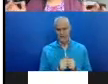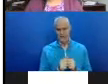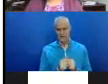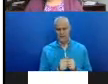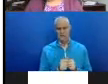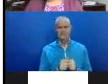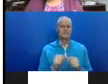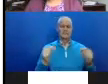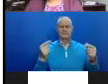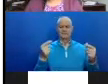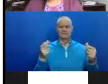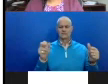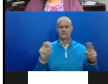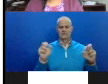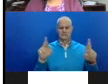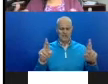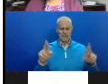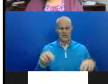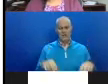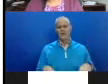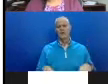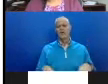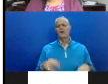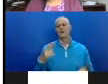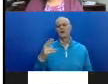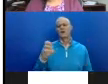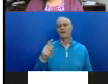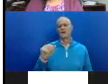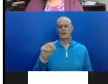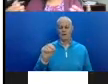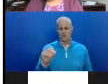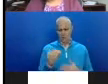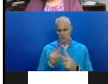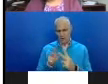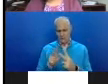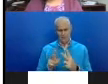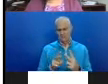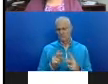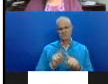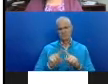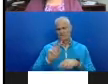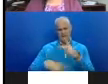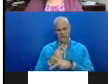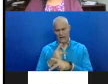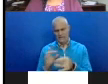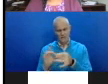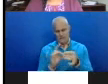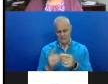cisgendered heterosexual couples? Because we all know that abuse occurs in other types of couples as well, and those,